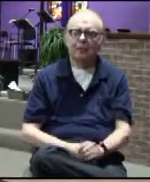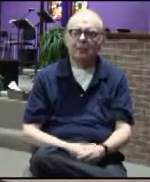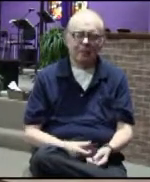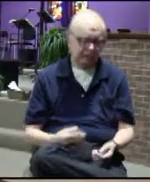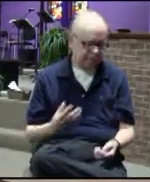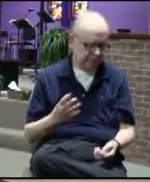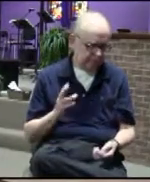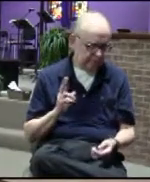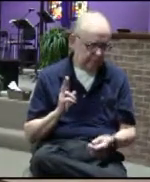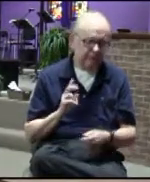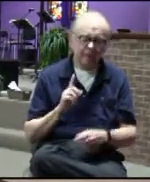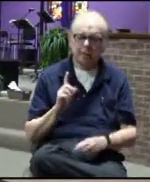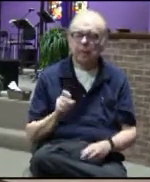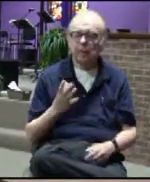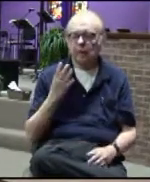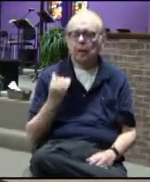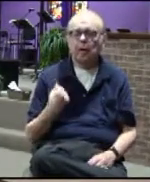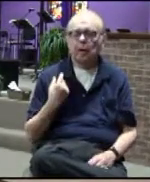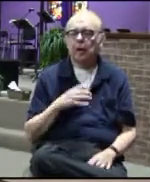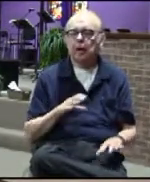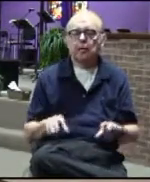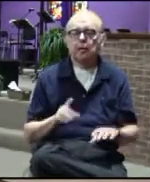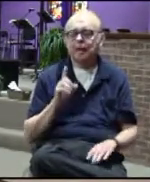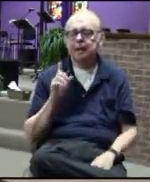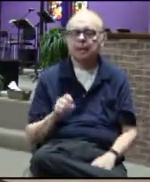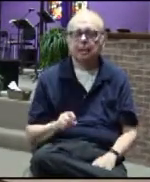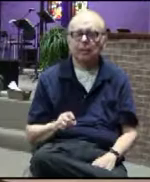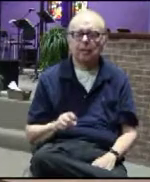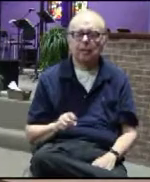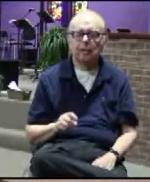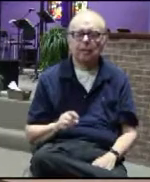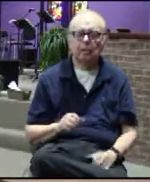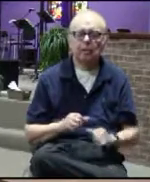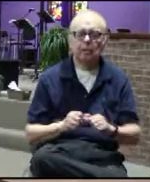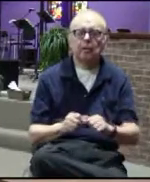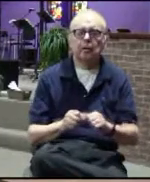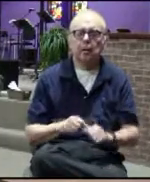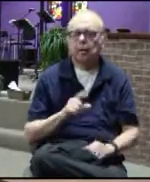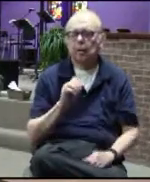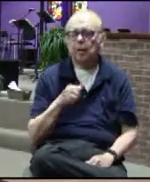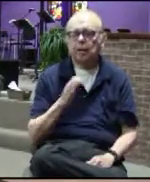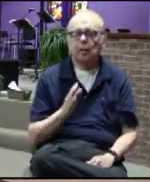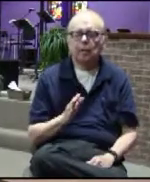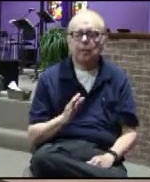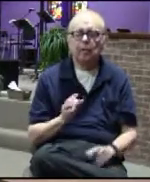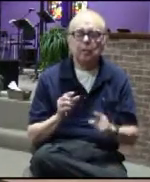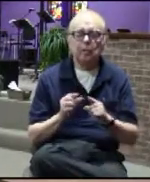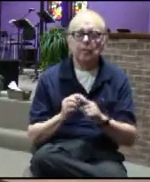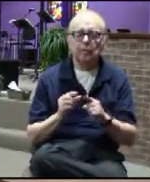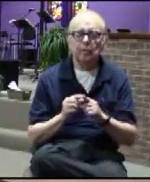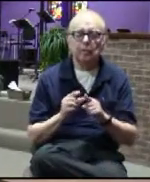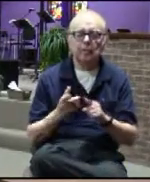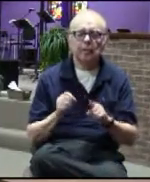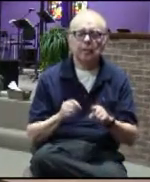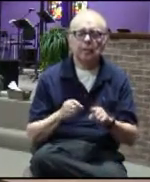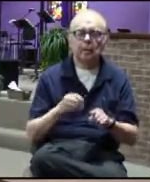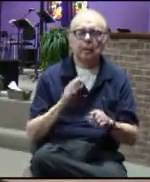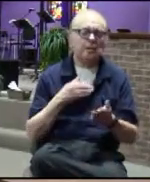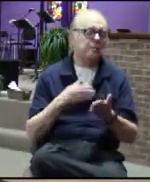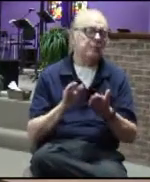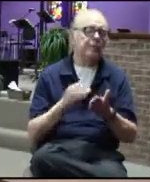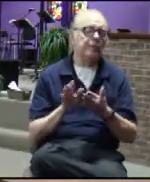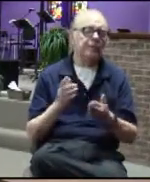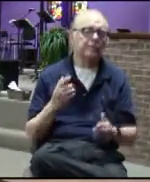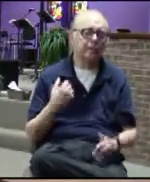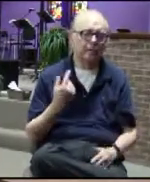here's my question why do we need to constantly question God's word when he rebukes